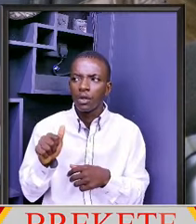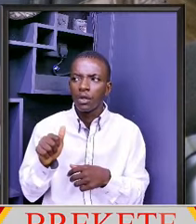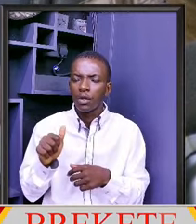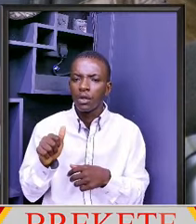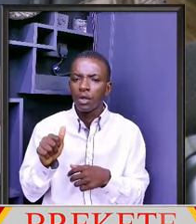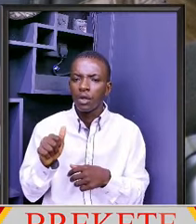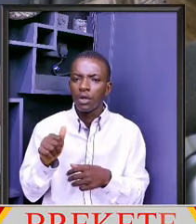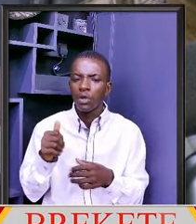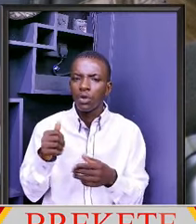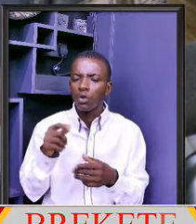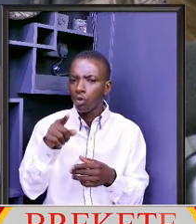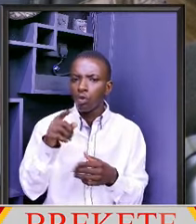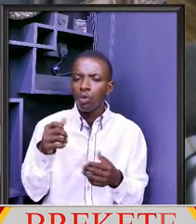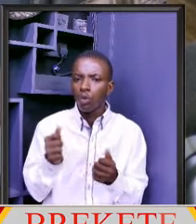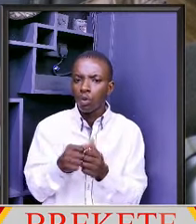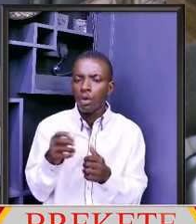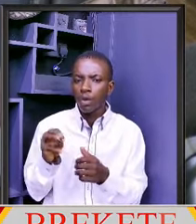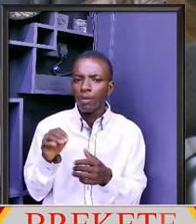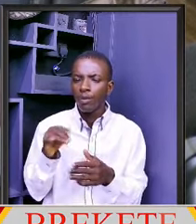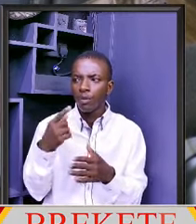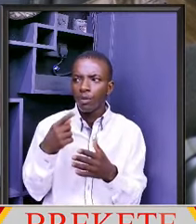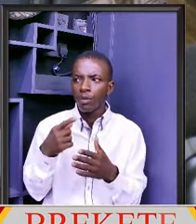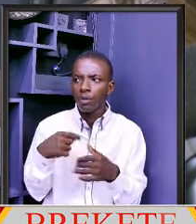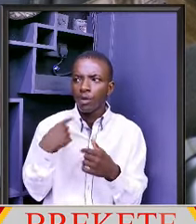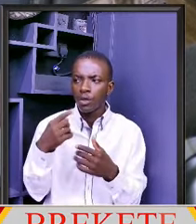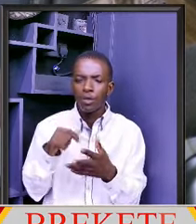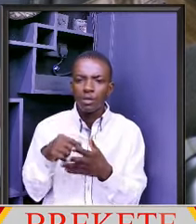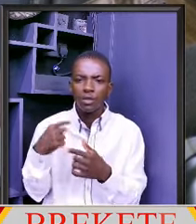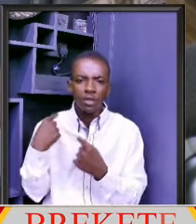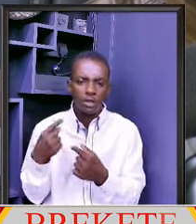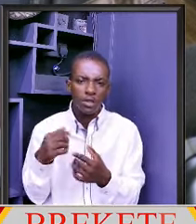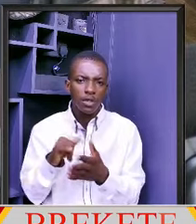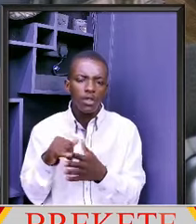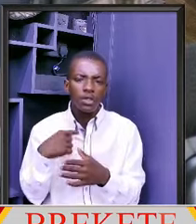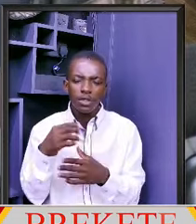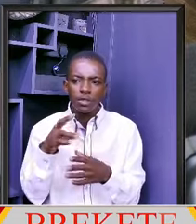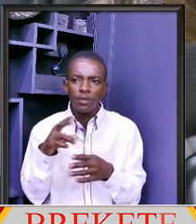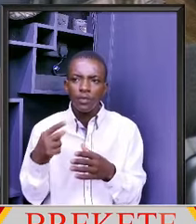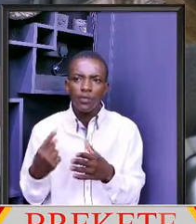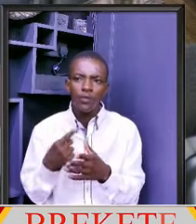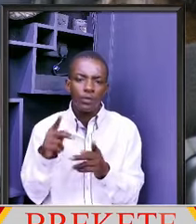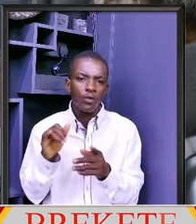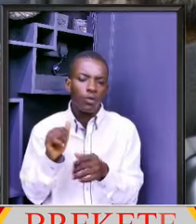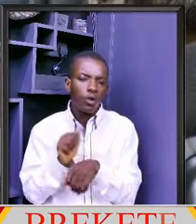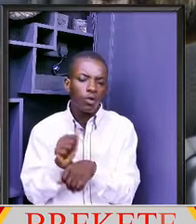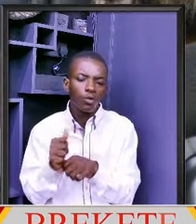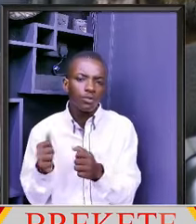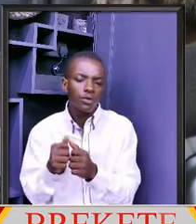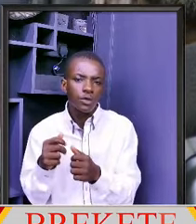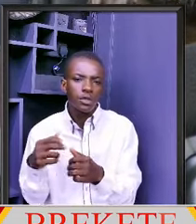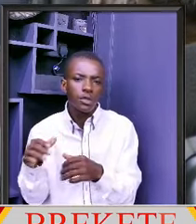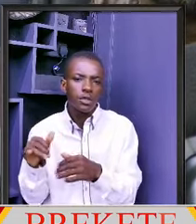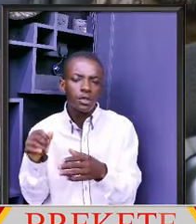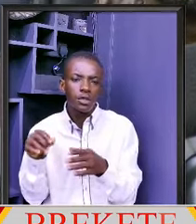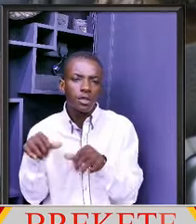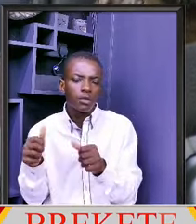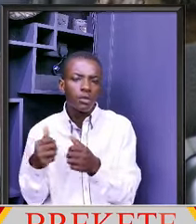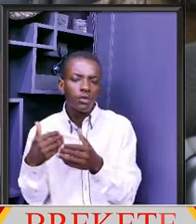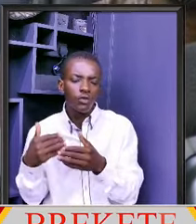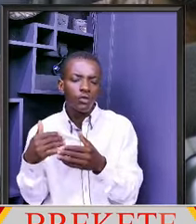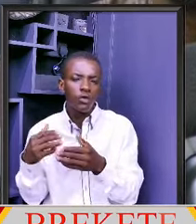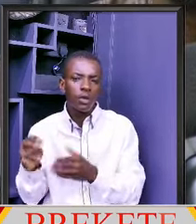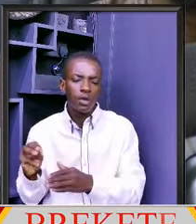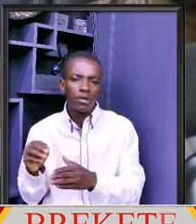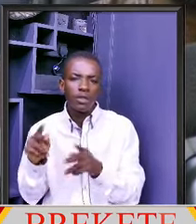that you are with him as a what? And when I told him things, he said, no, this is the person we are going to work with. And he said before them, he